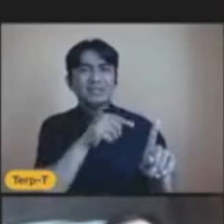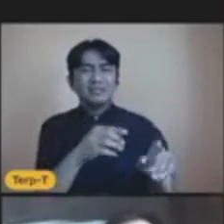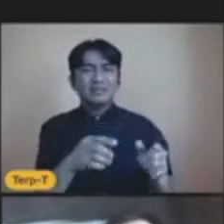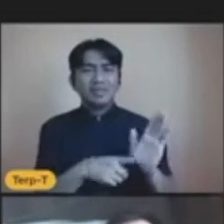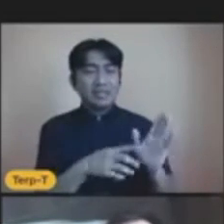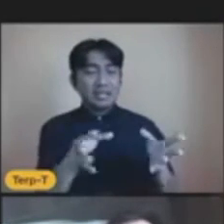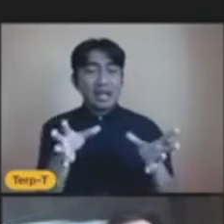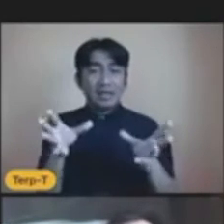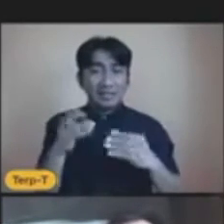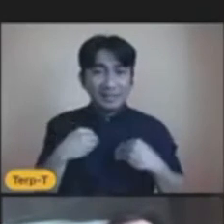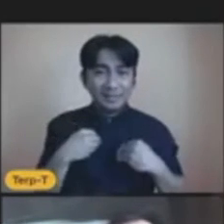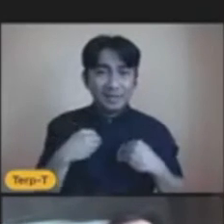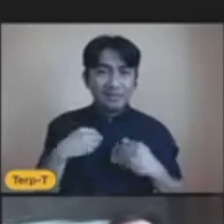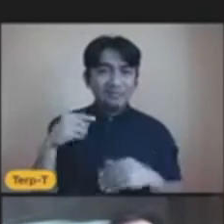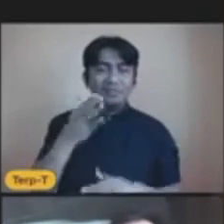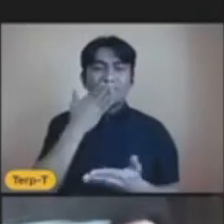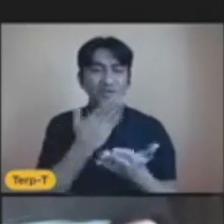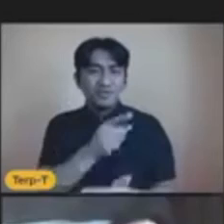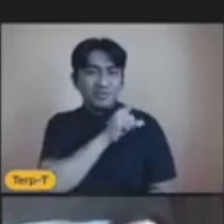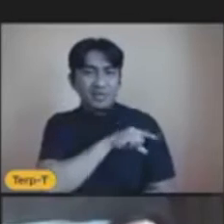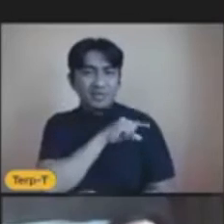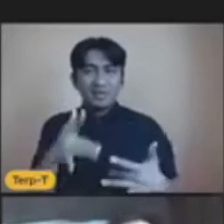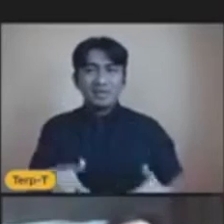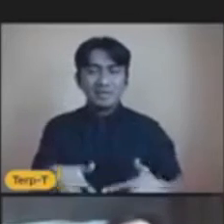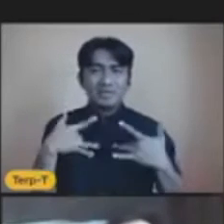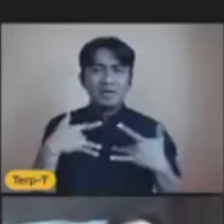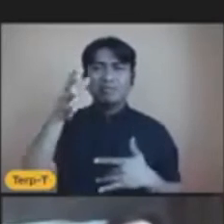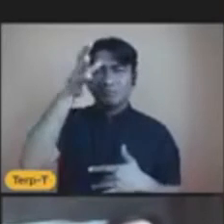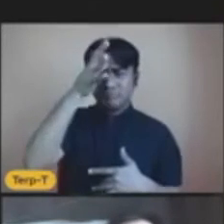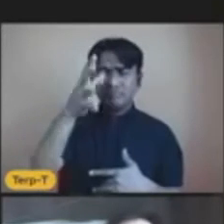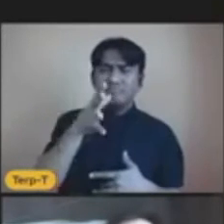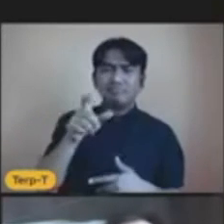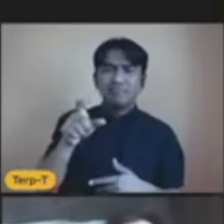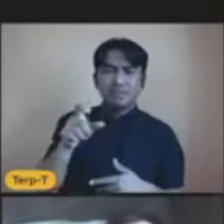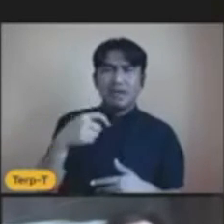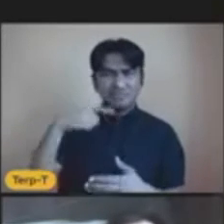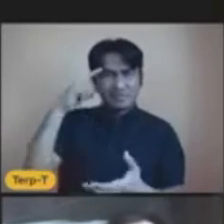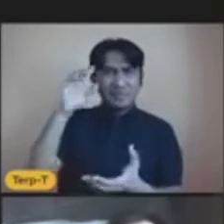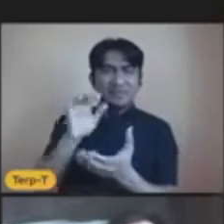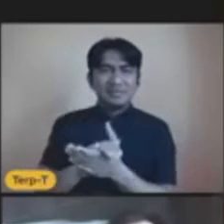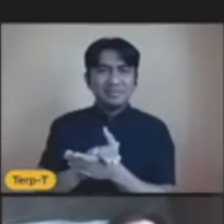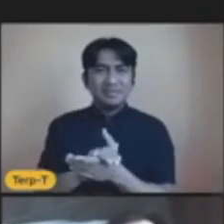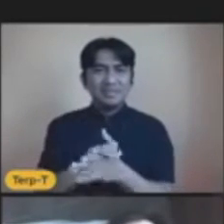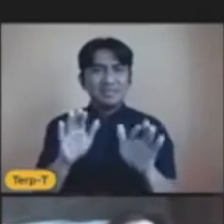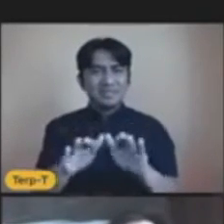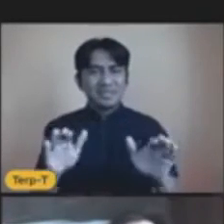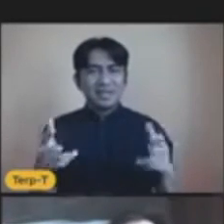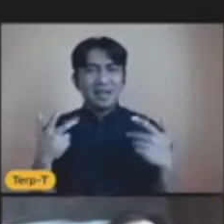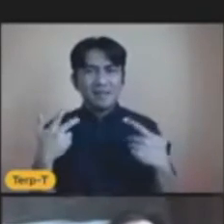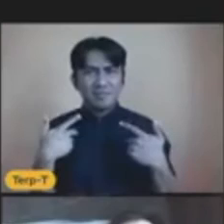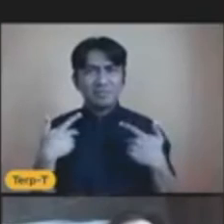believe na each parent should have that heart that will fight for the right of our